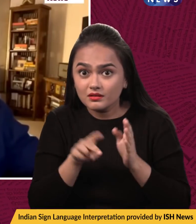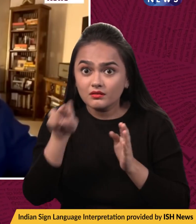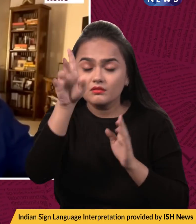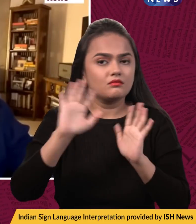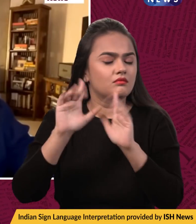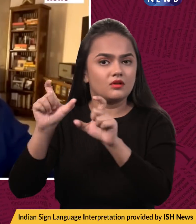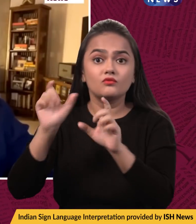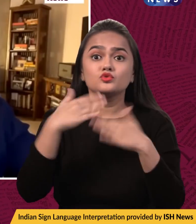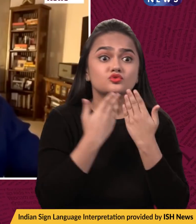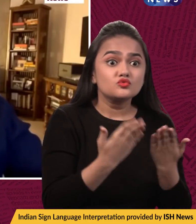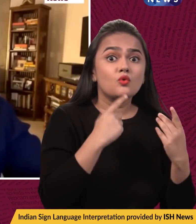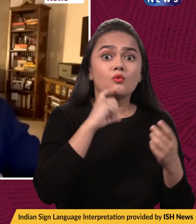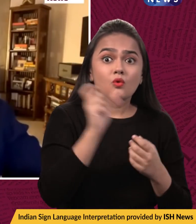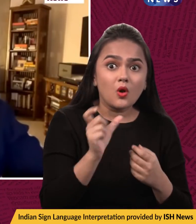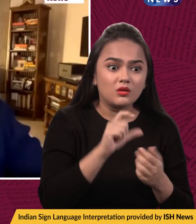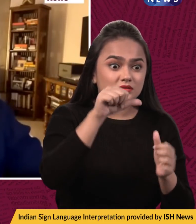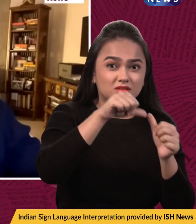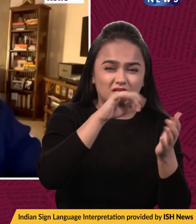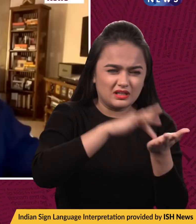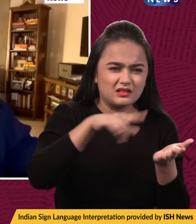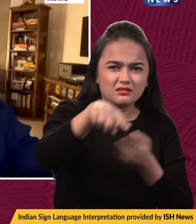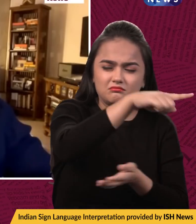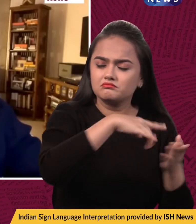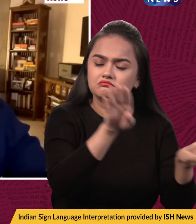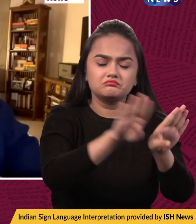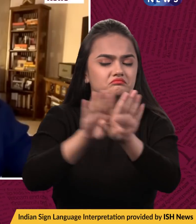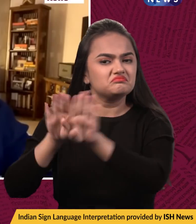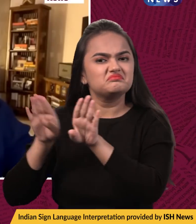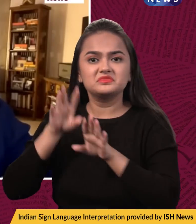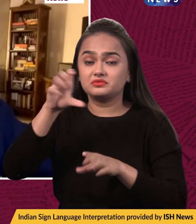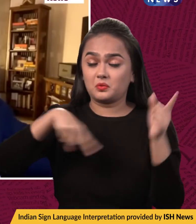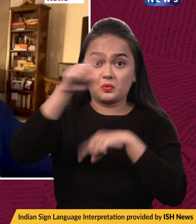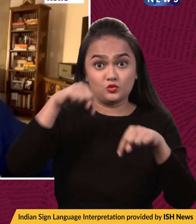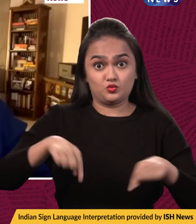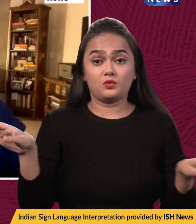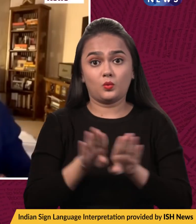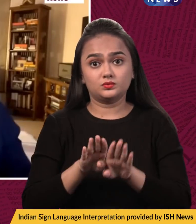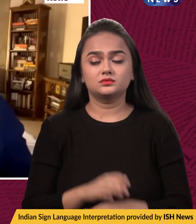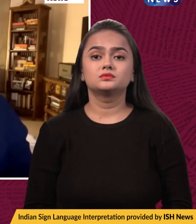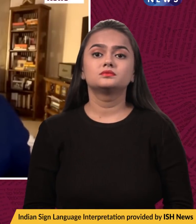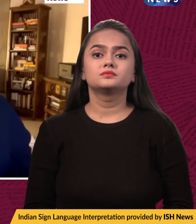measure. Schools, colleges and Anganwadi centers have been shut or stayed shut today.